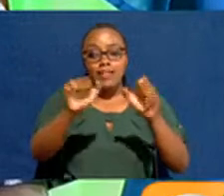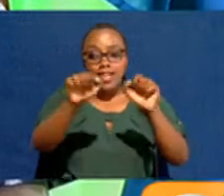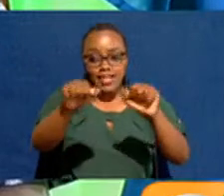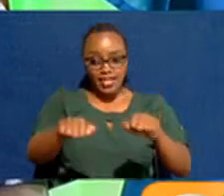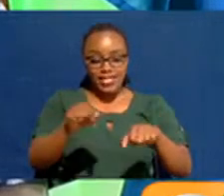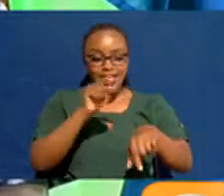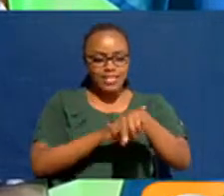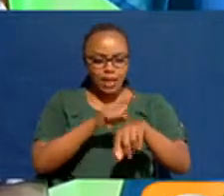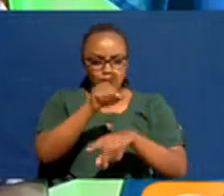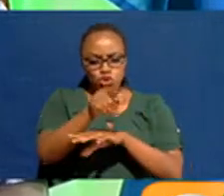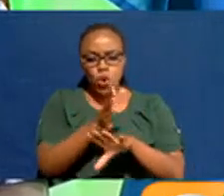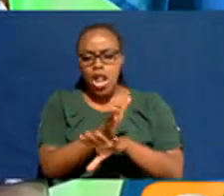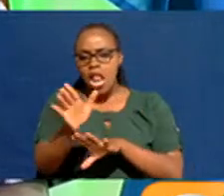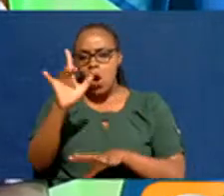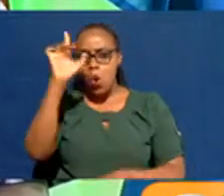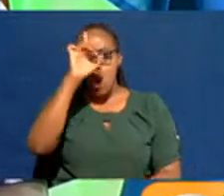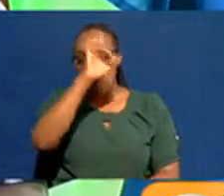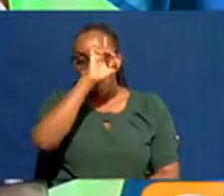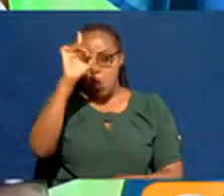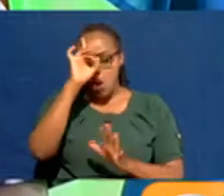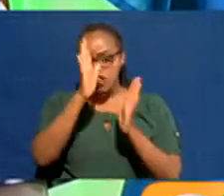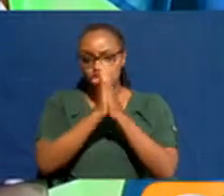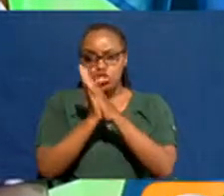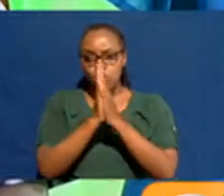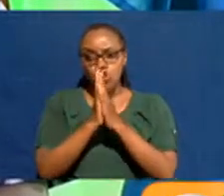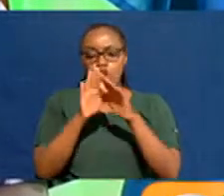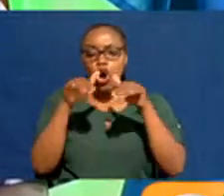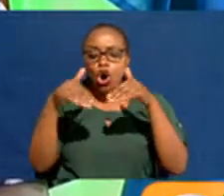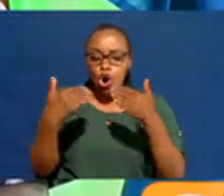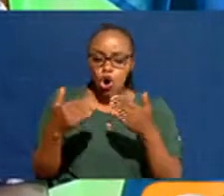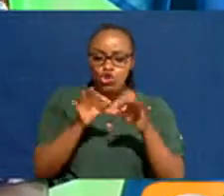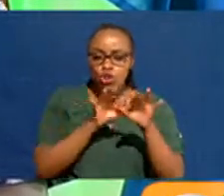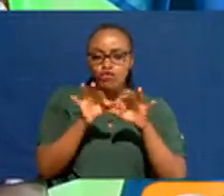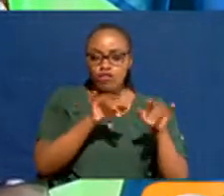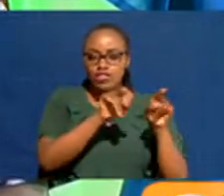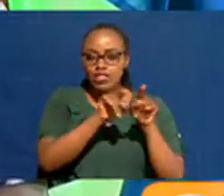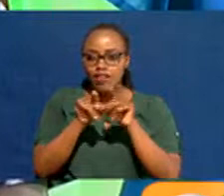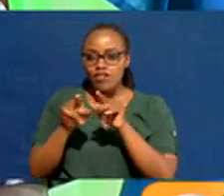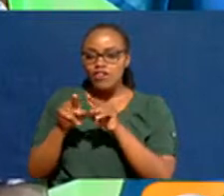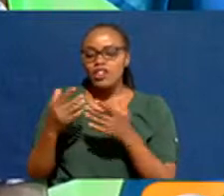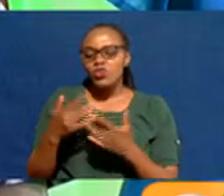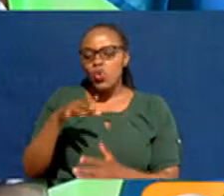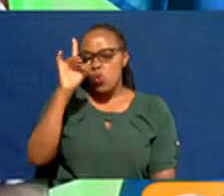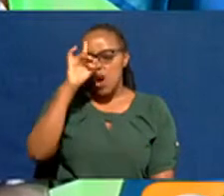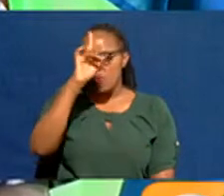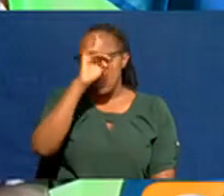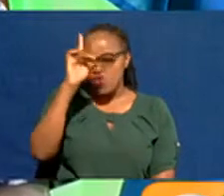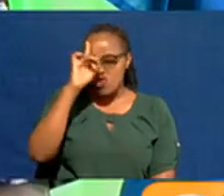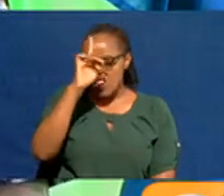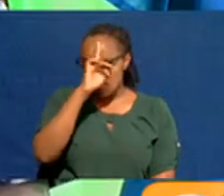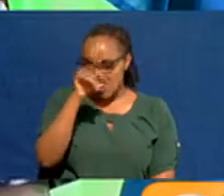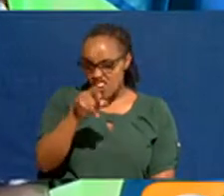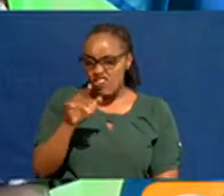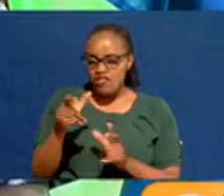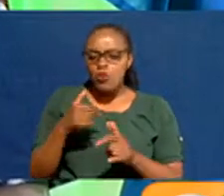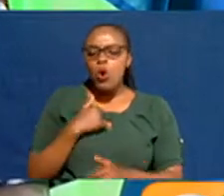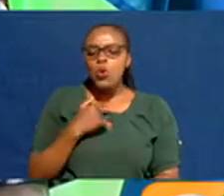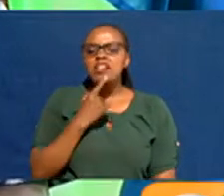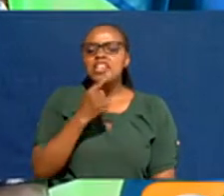when you go haywire, when you degenerate into gutter press and yellow journalism, we'll call you